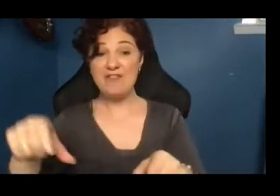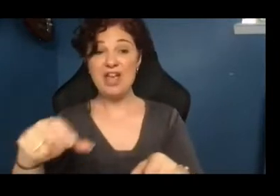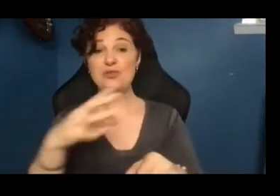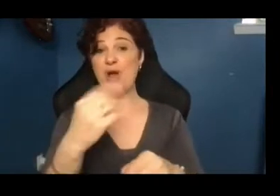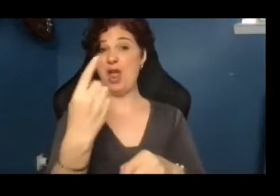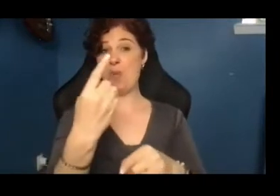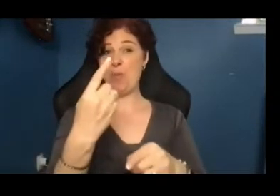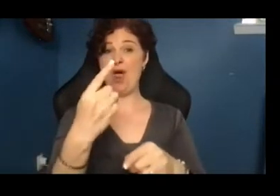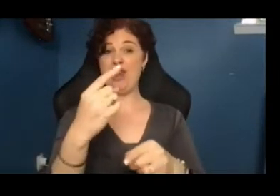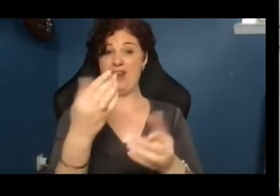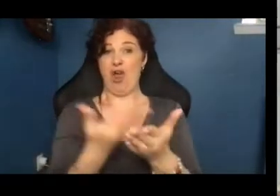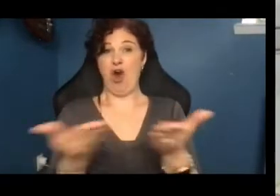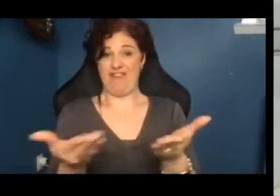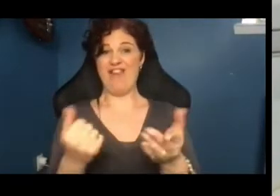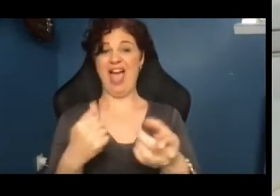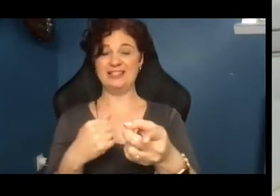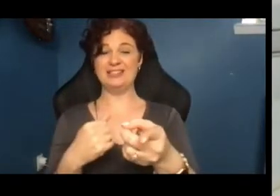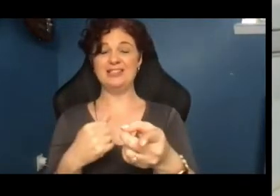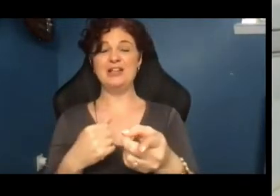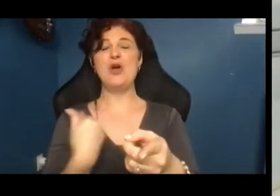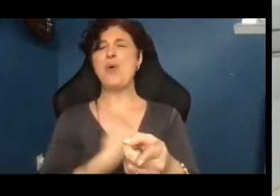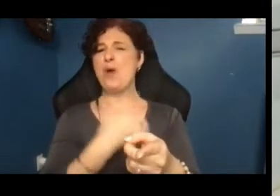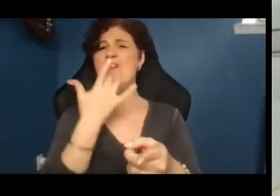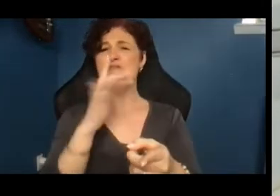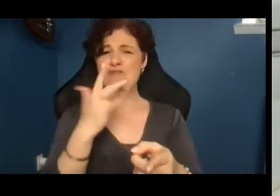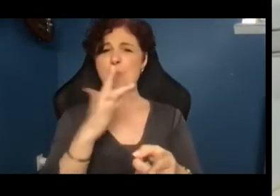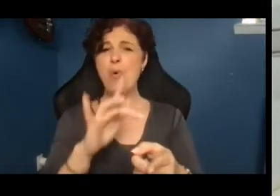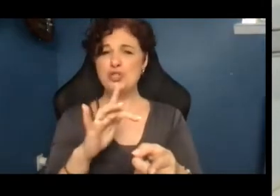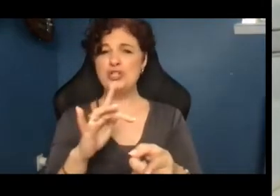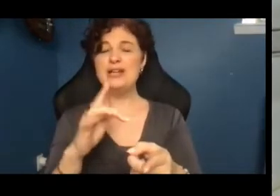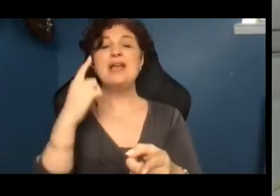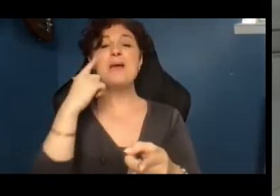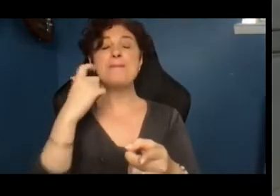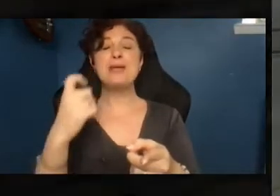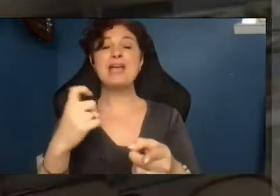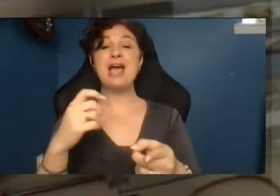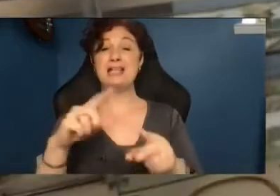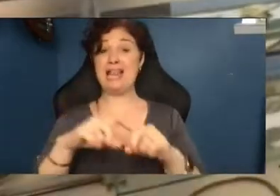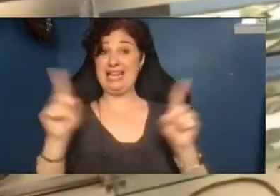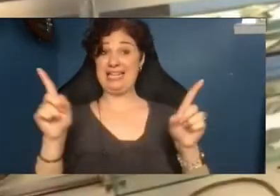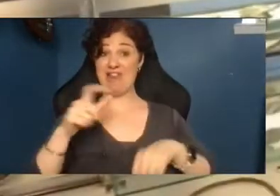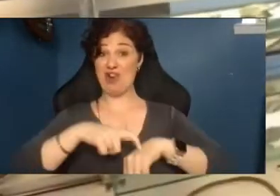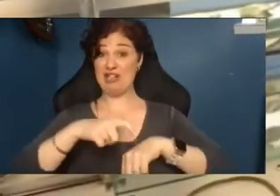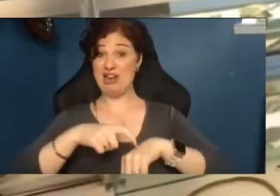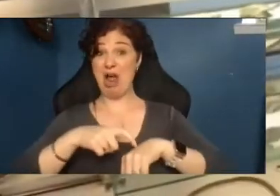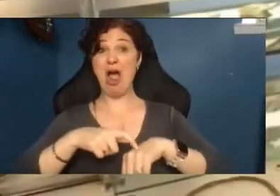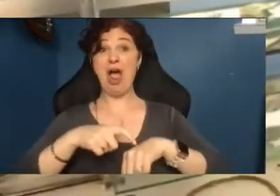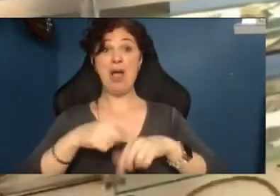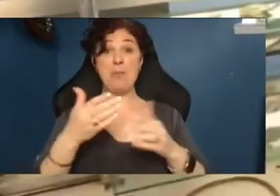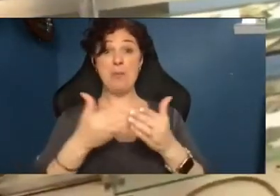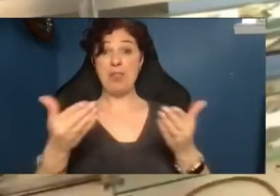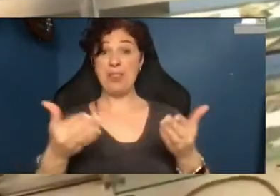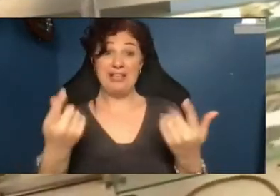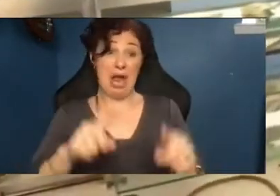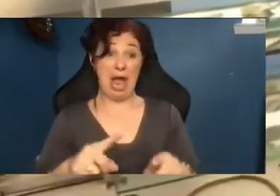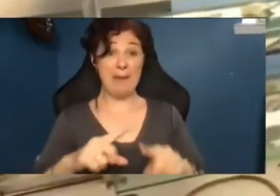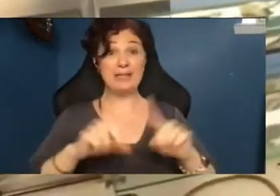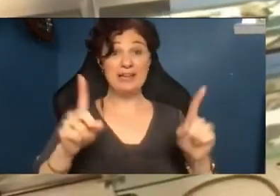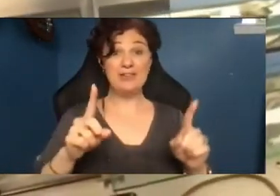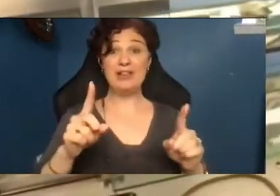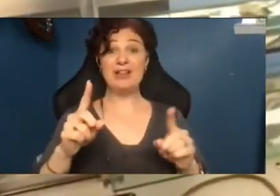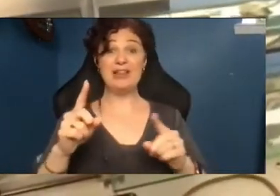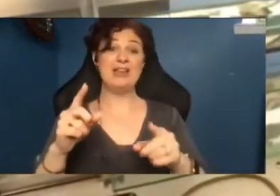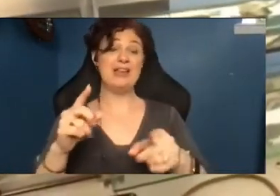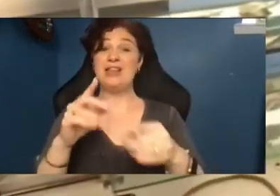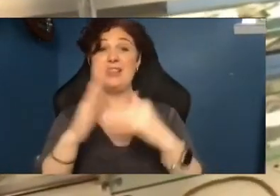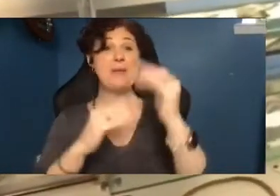single artifact. Again, we're very fortunate because in a different time, or if things had happened differently, the building we're in would have